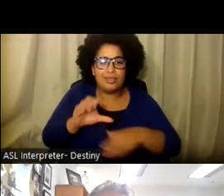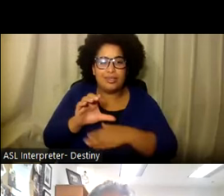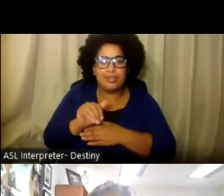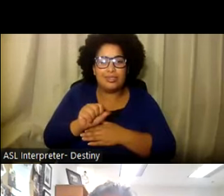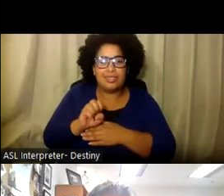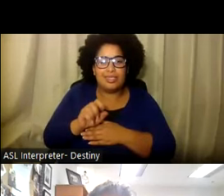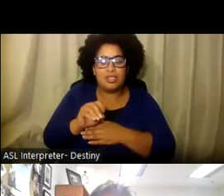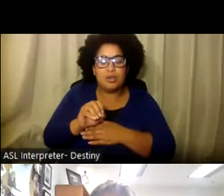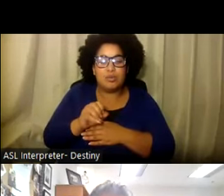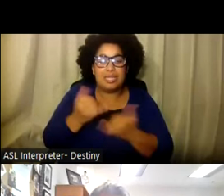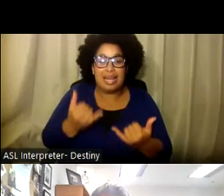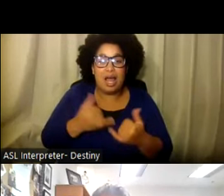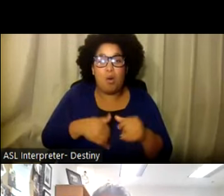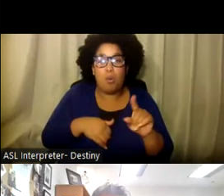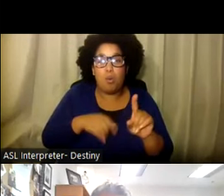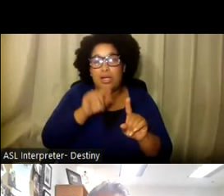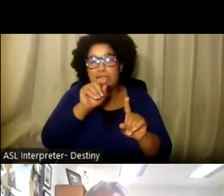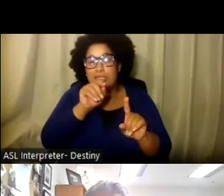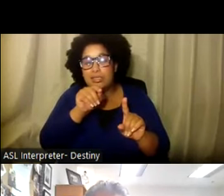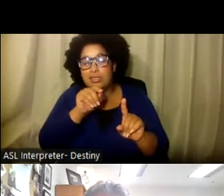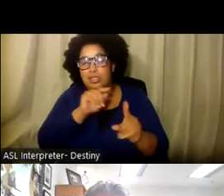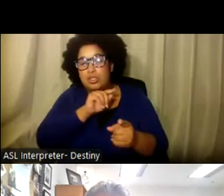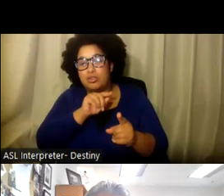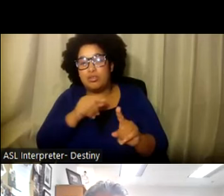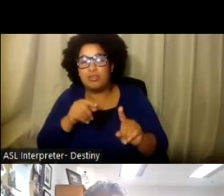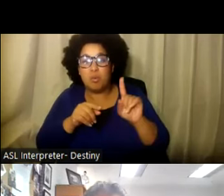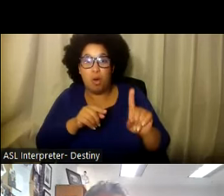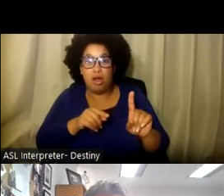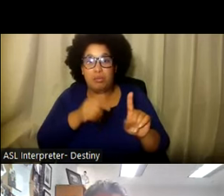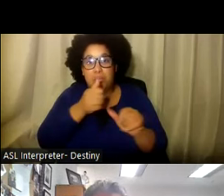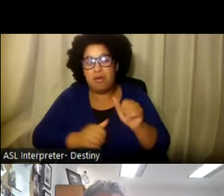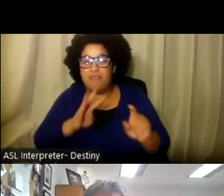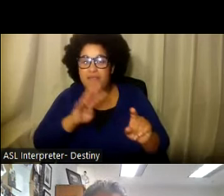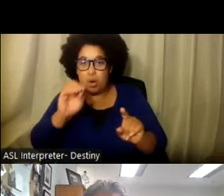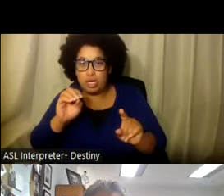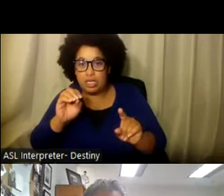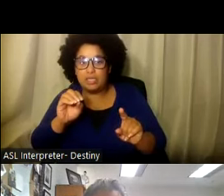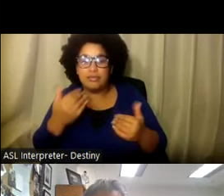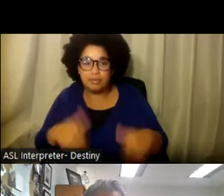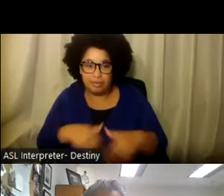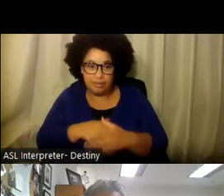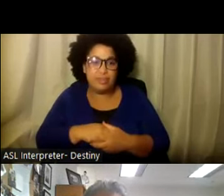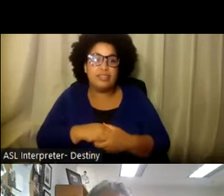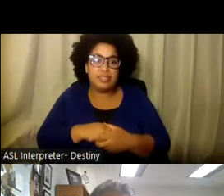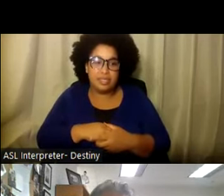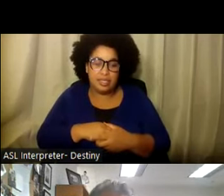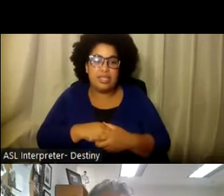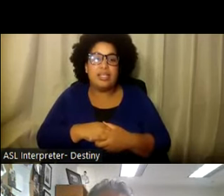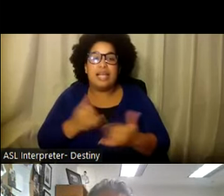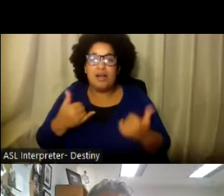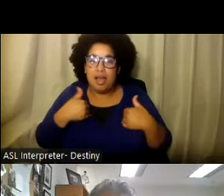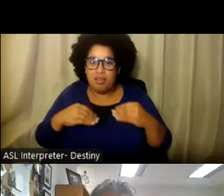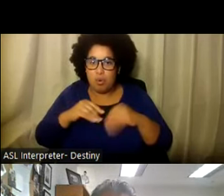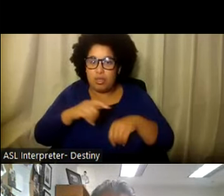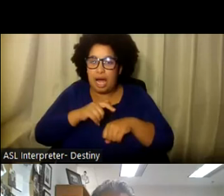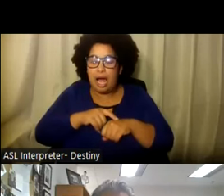at 1 to 40 is a really nice thing for service coordinators, gives them more time to spend